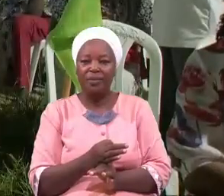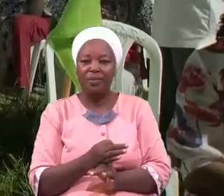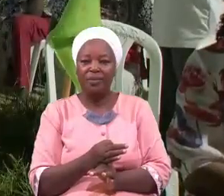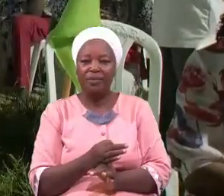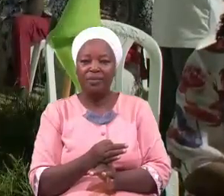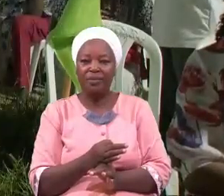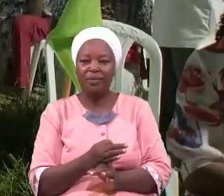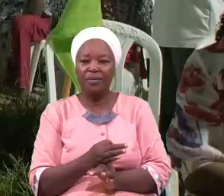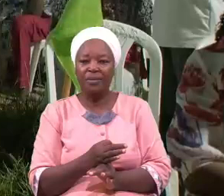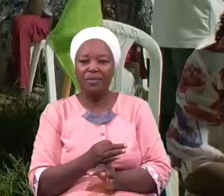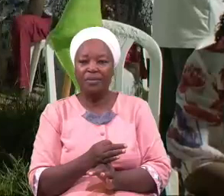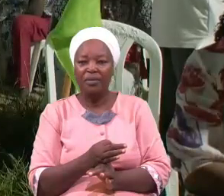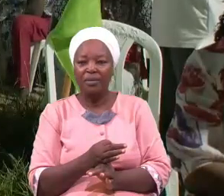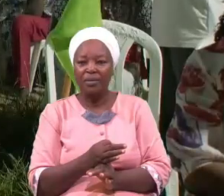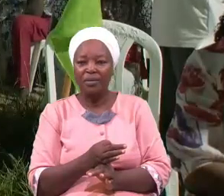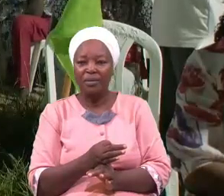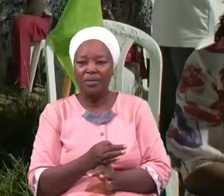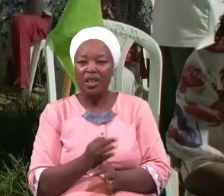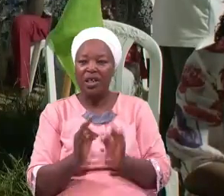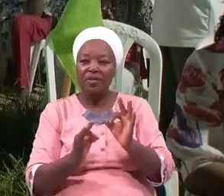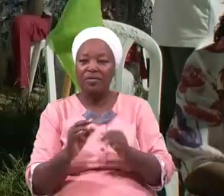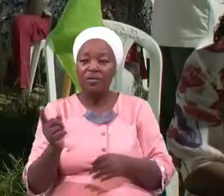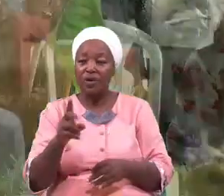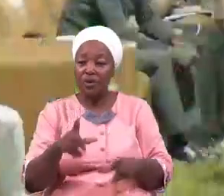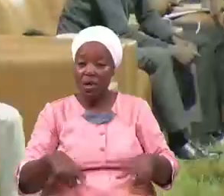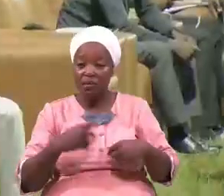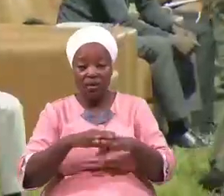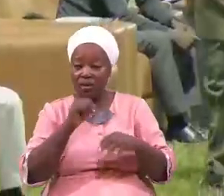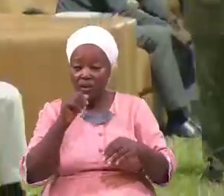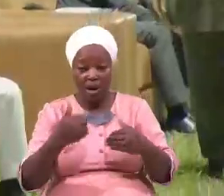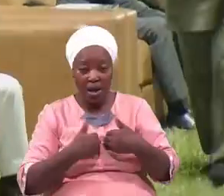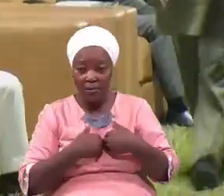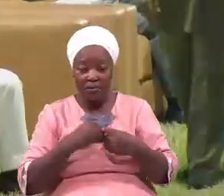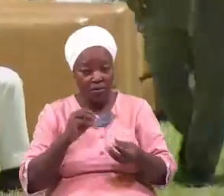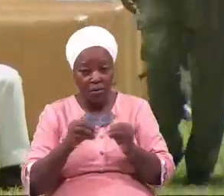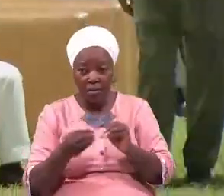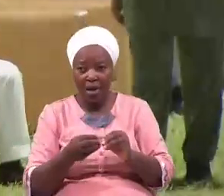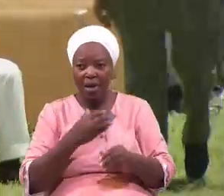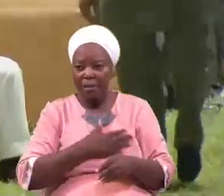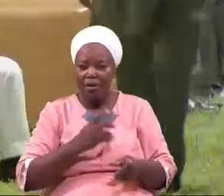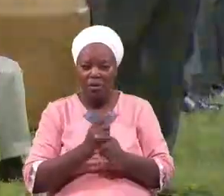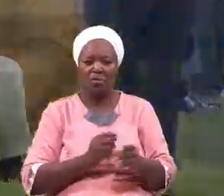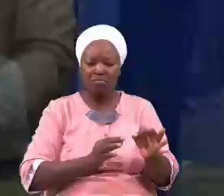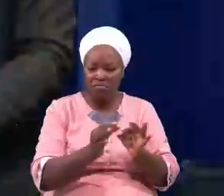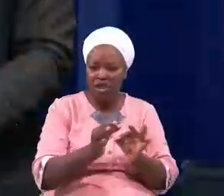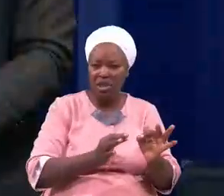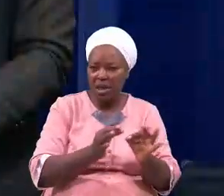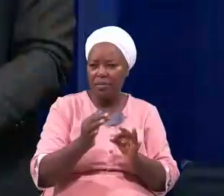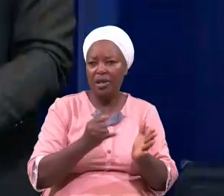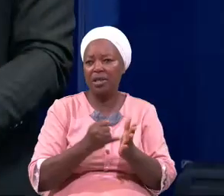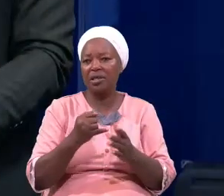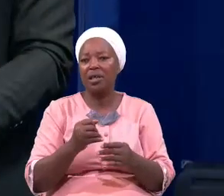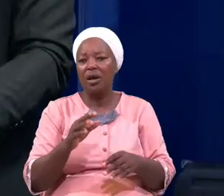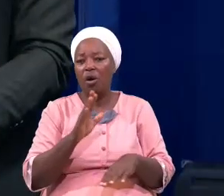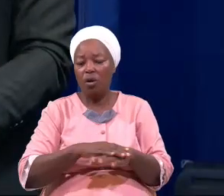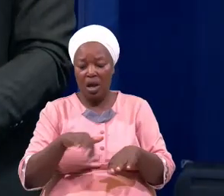If where you live does not have a number, please describe somehow how we can